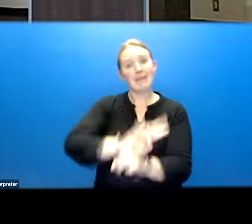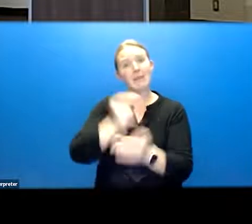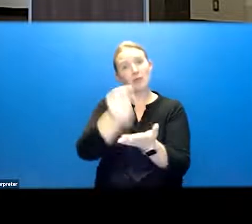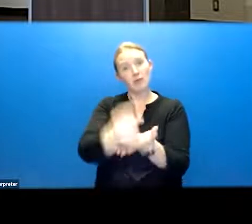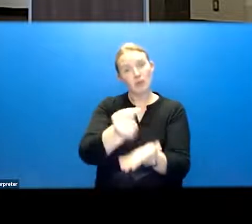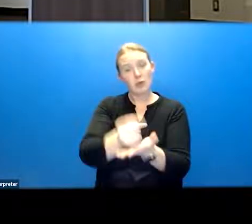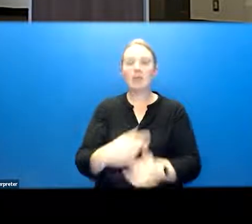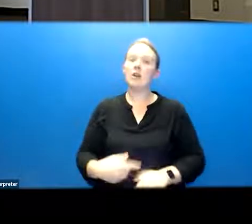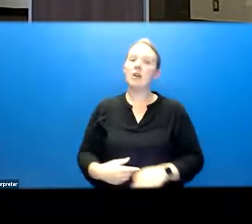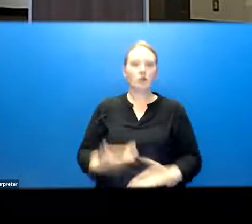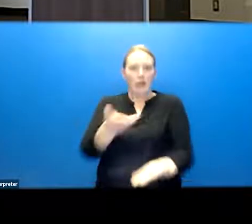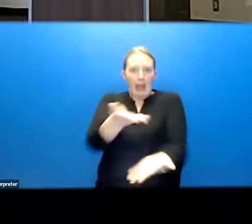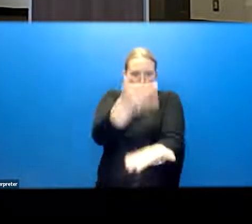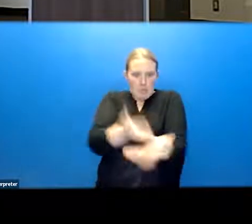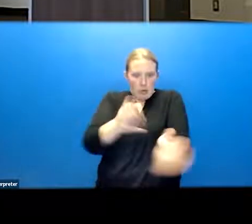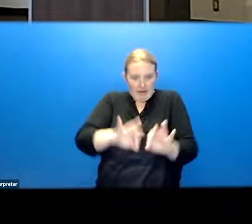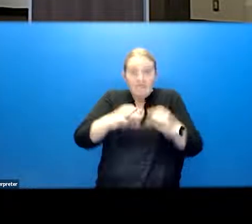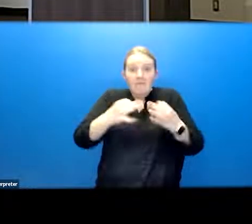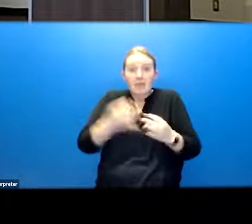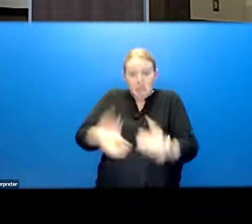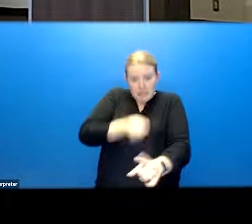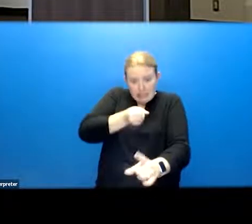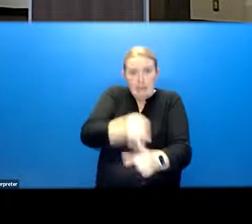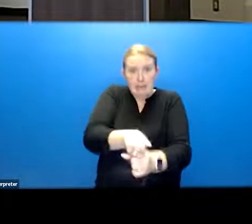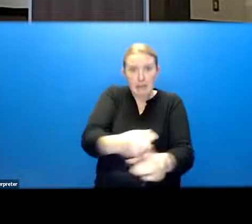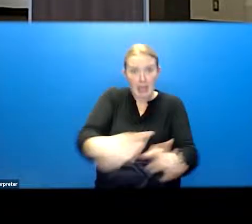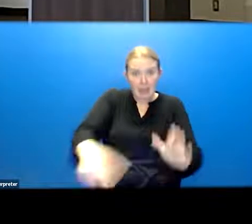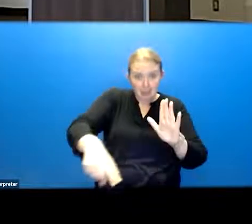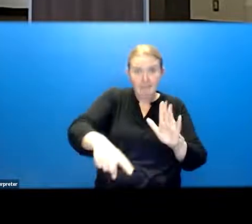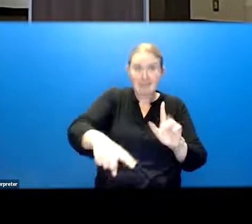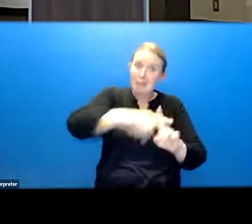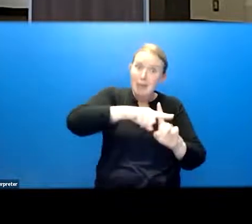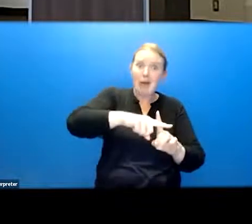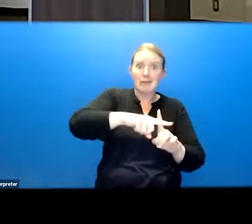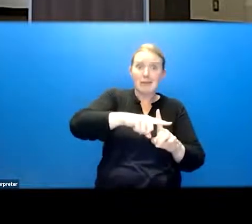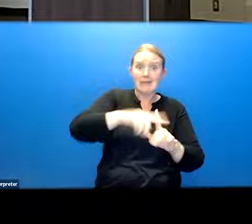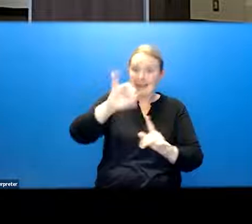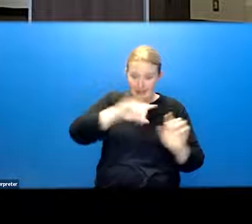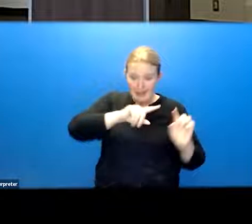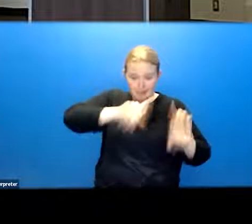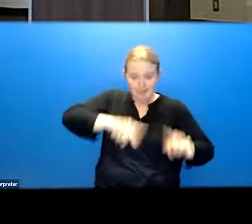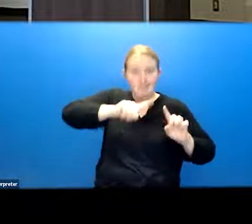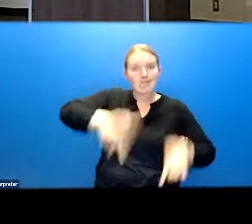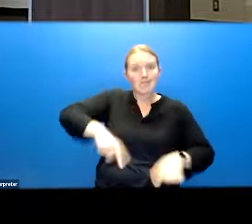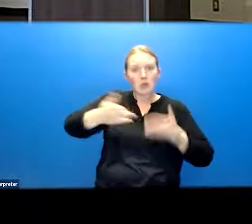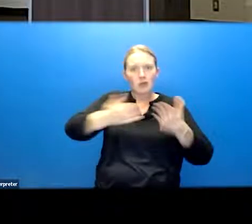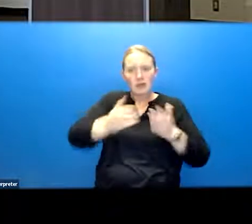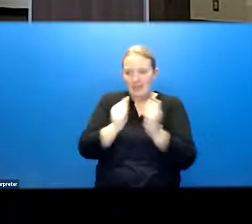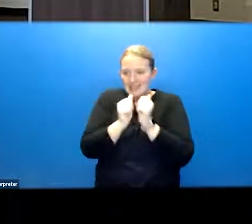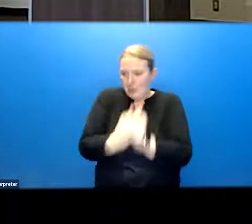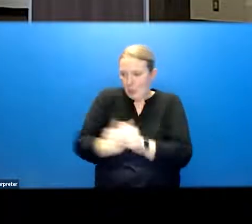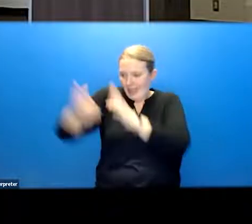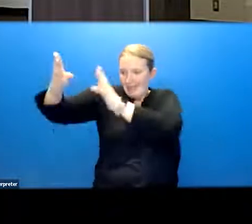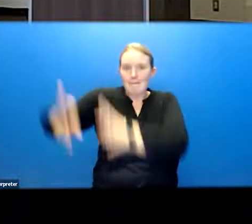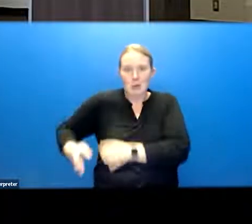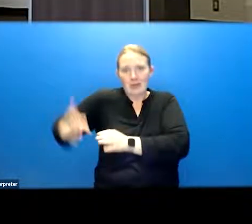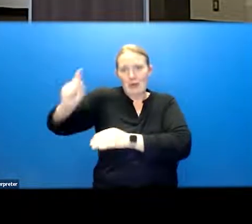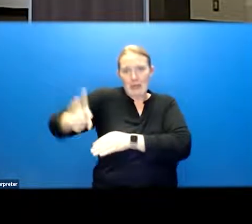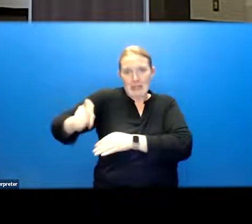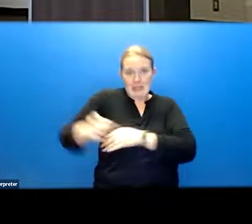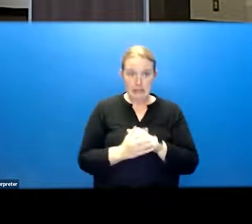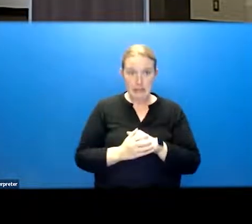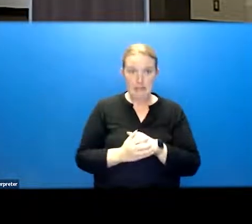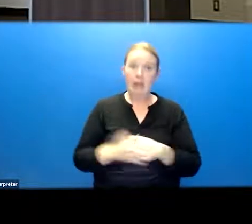of impact just family members attending services it has on service users and their outcomes, and